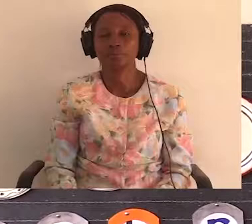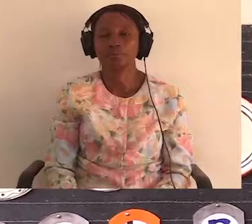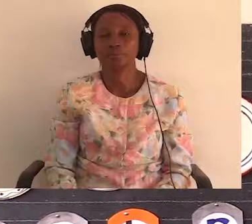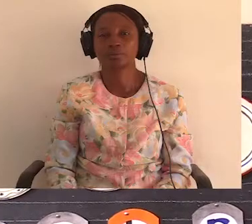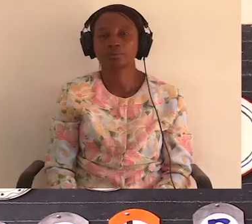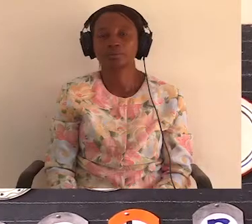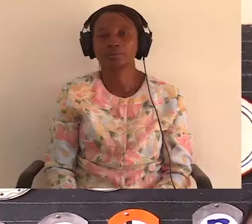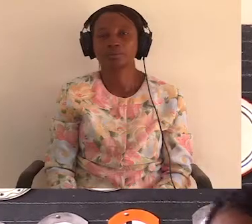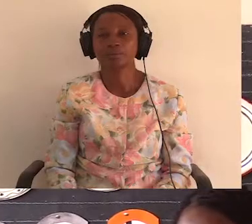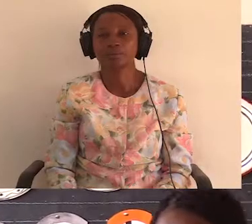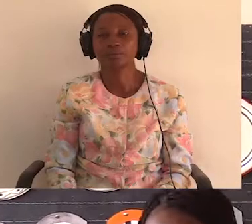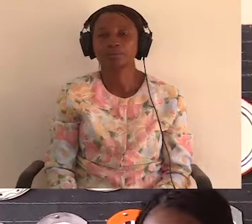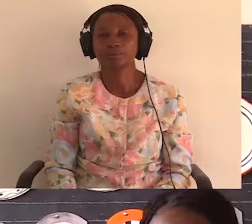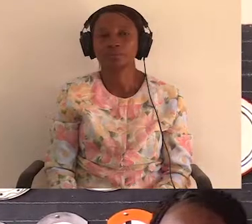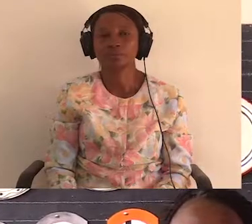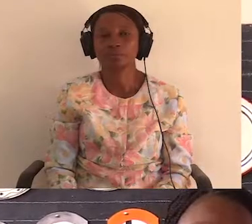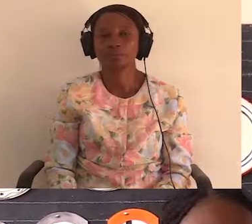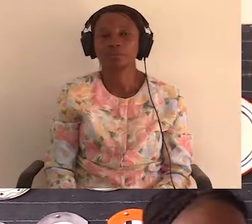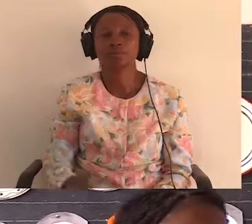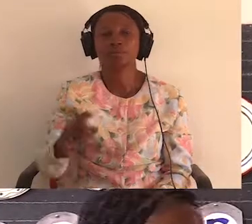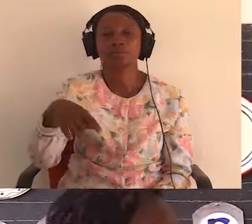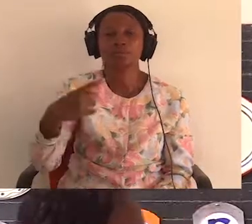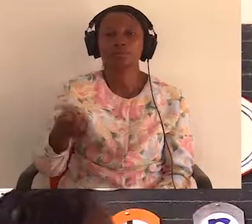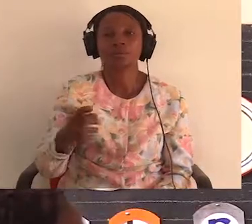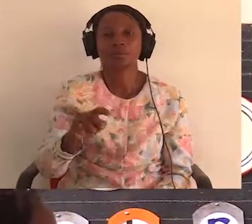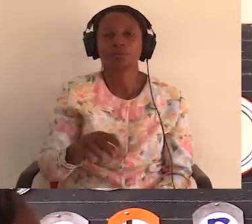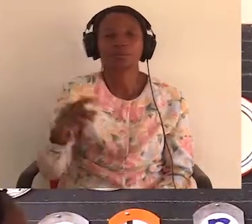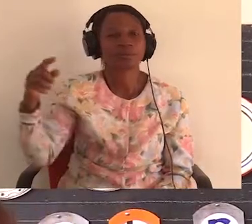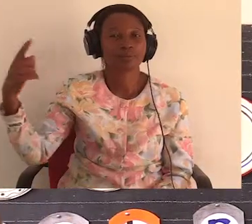That is the first sound. What is the next sound?